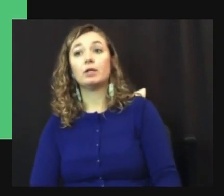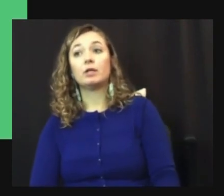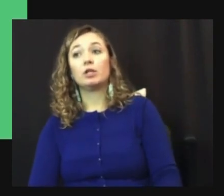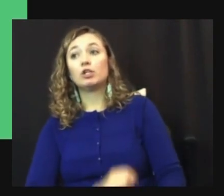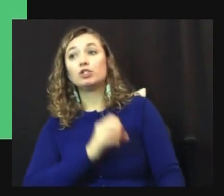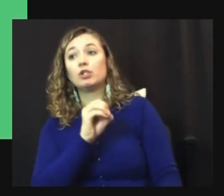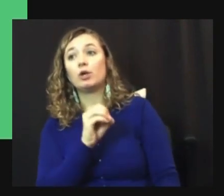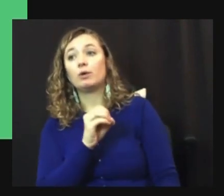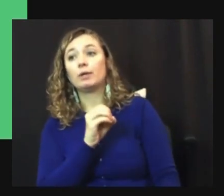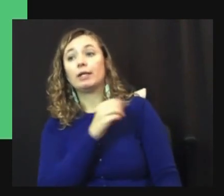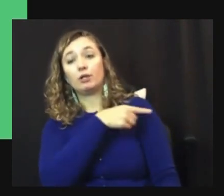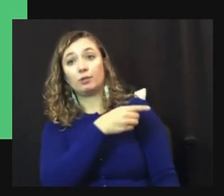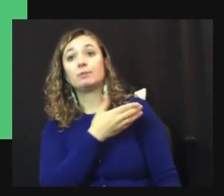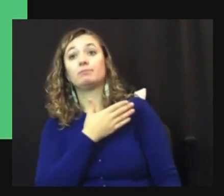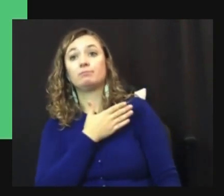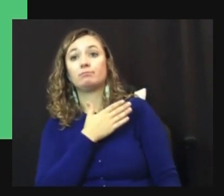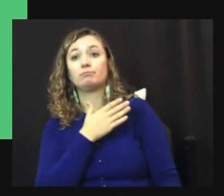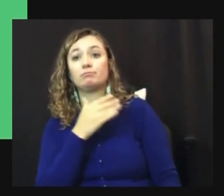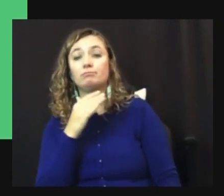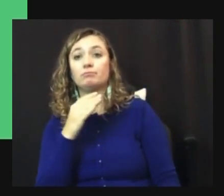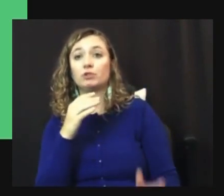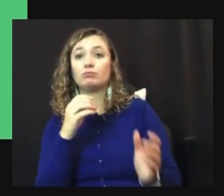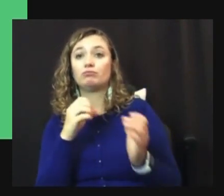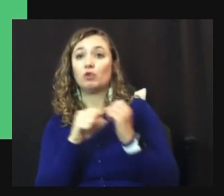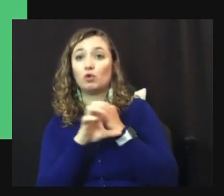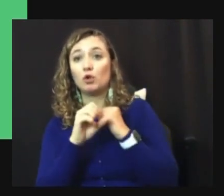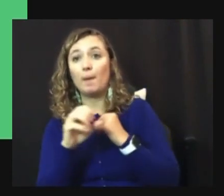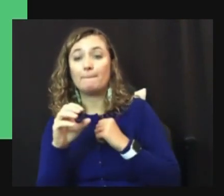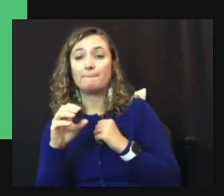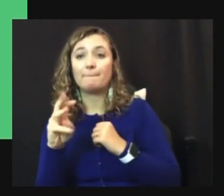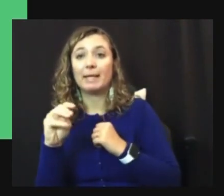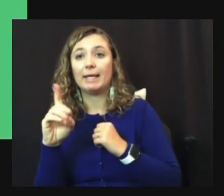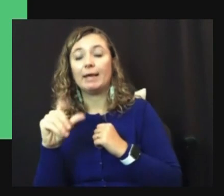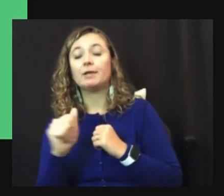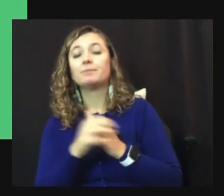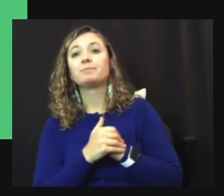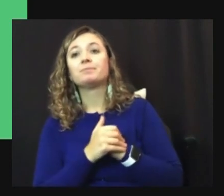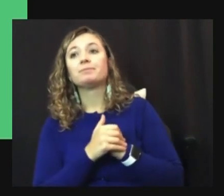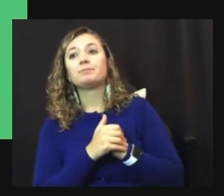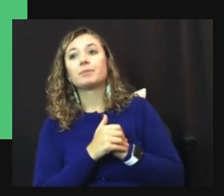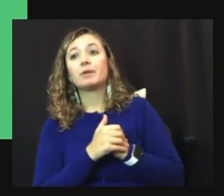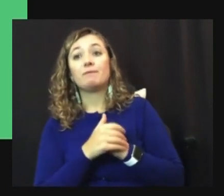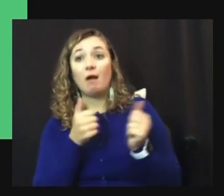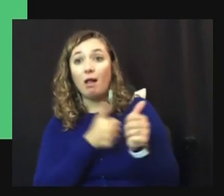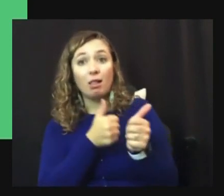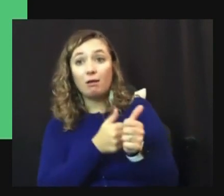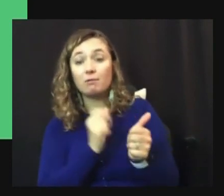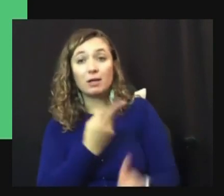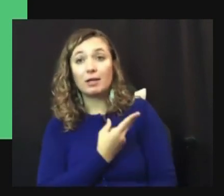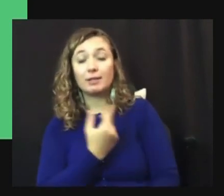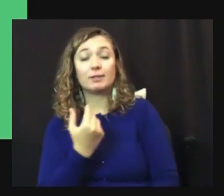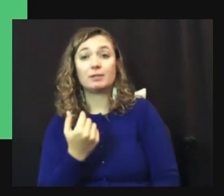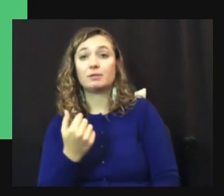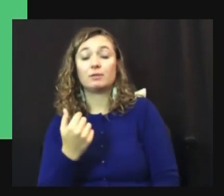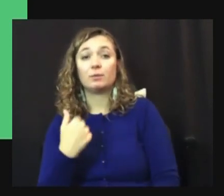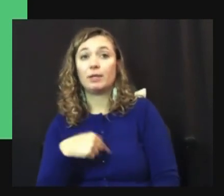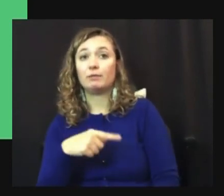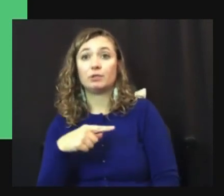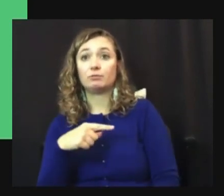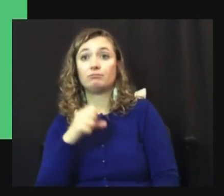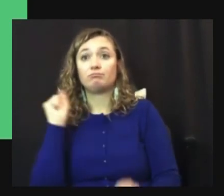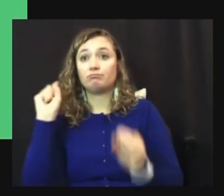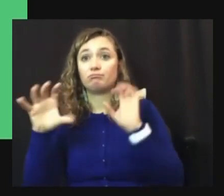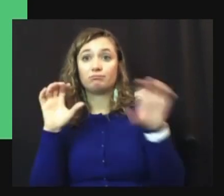super easy to find us somewhere. Follow us. We put out amazing content from autistic people all the time.